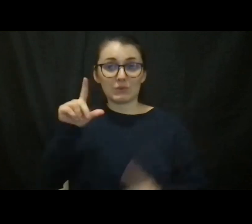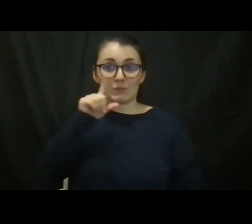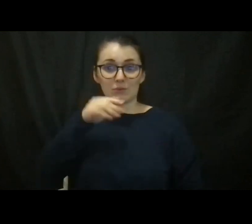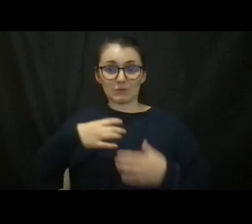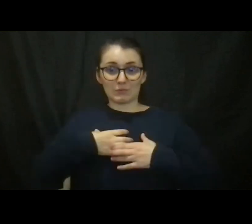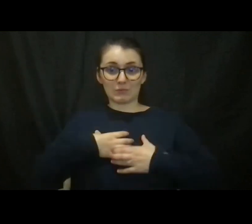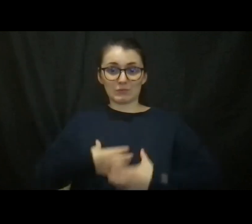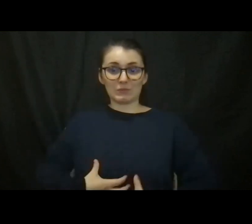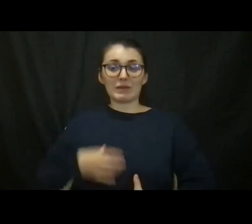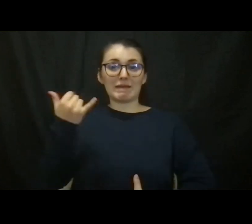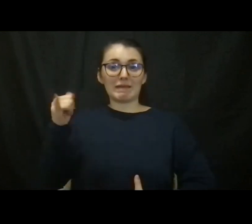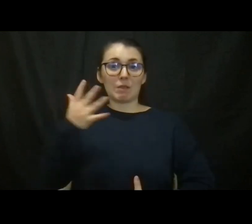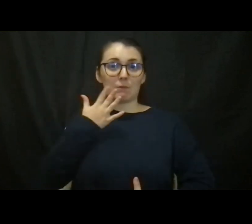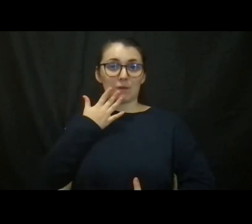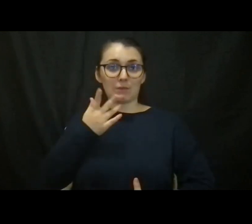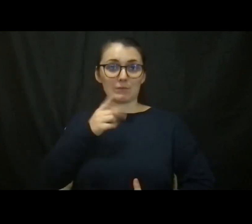heard.